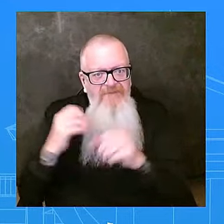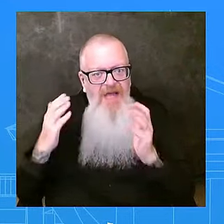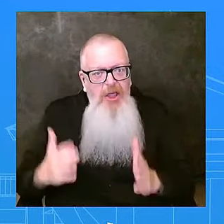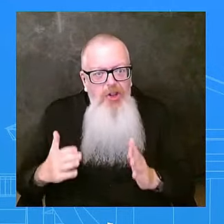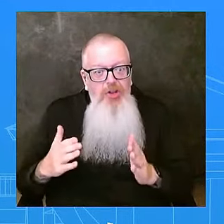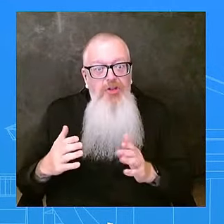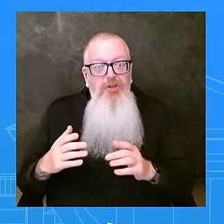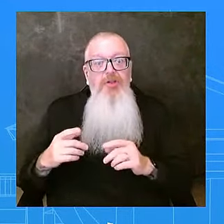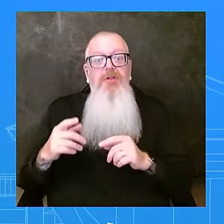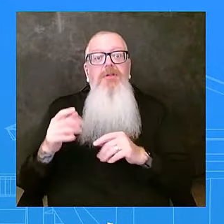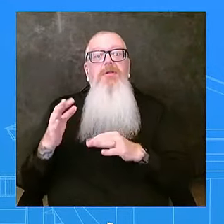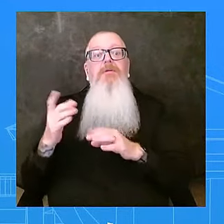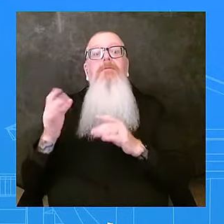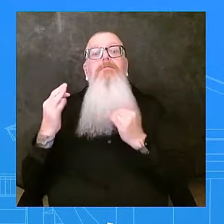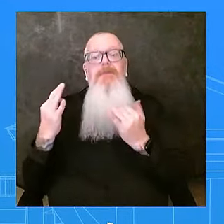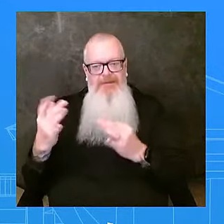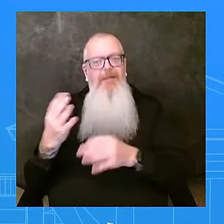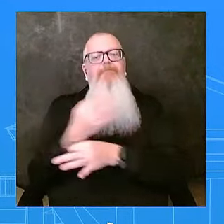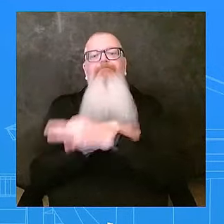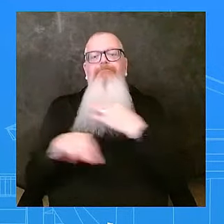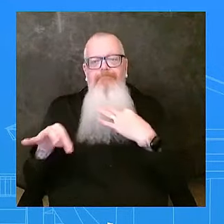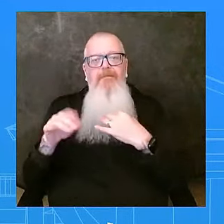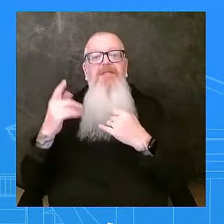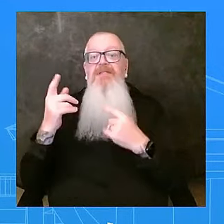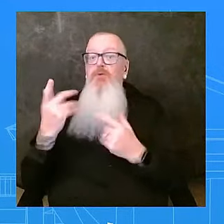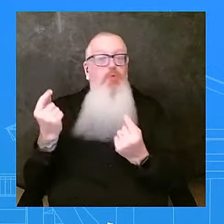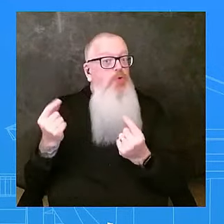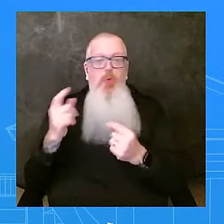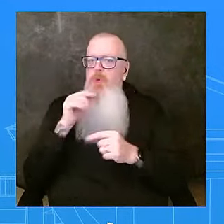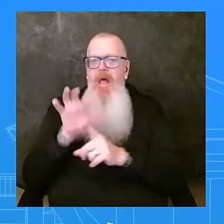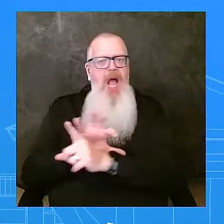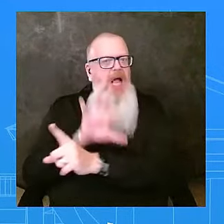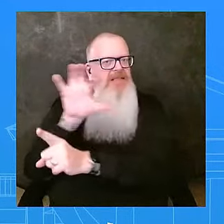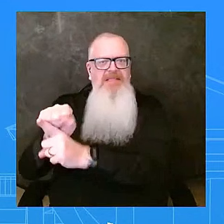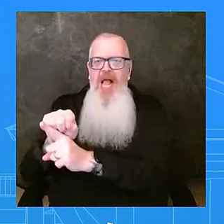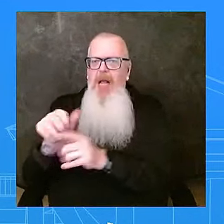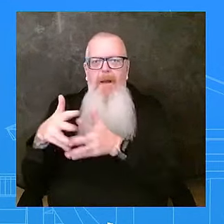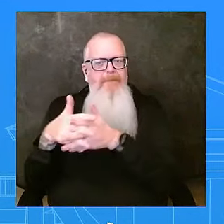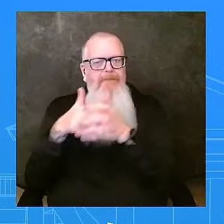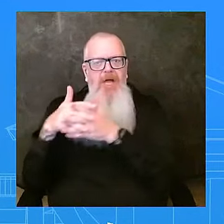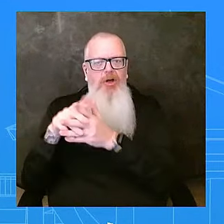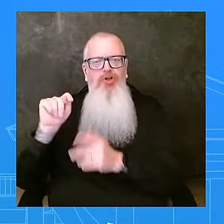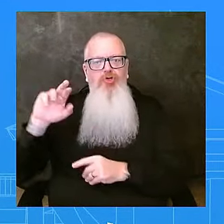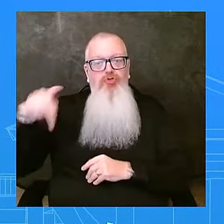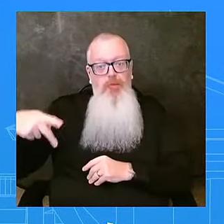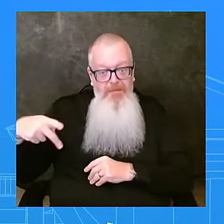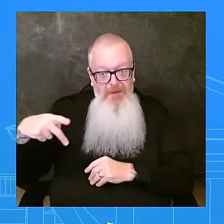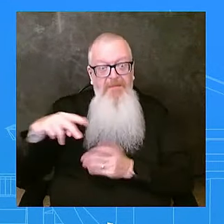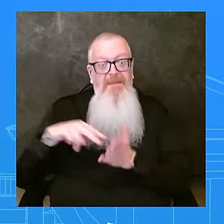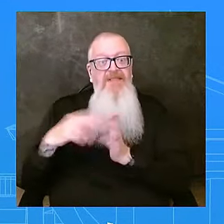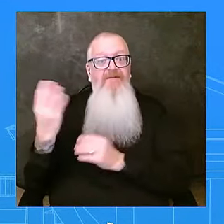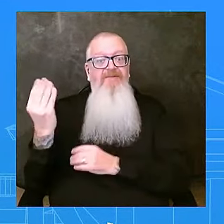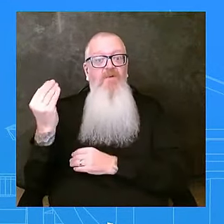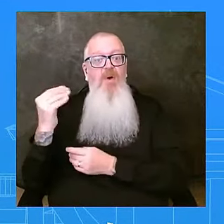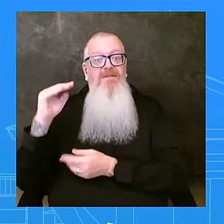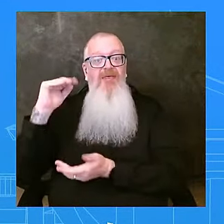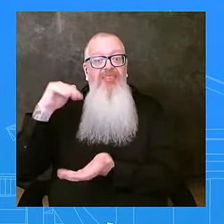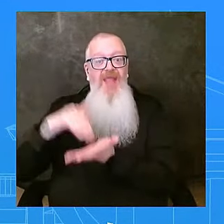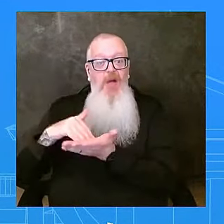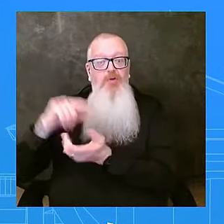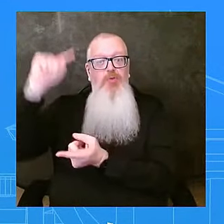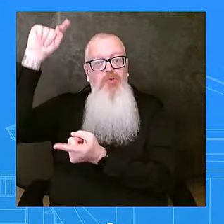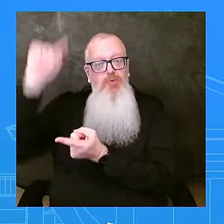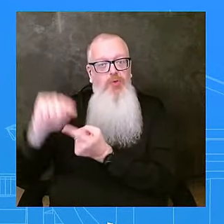good thing because the former president reduced our presence in Afghanistan from about 14,000 down to 2,500. As General Frank McKenzie,